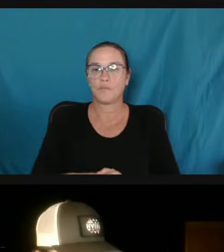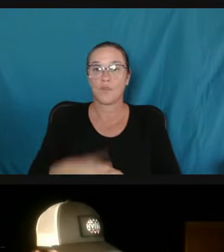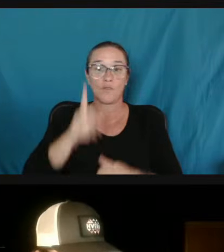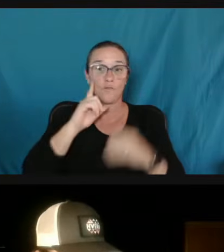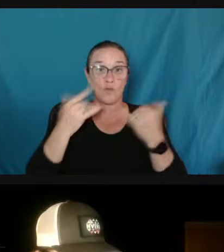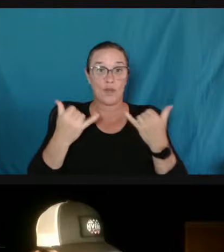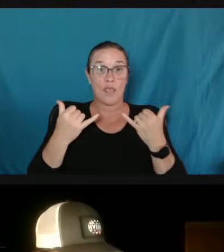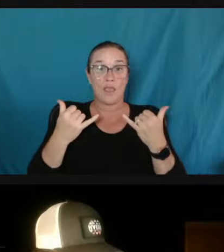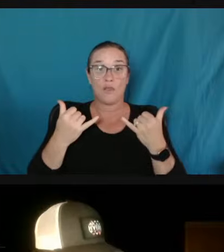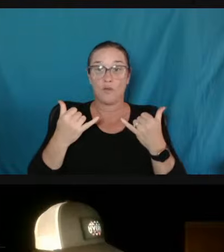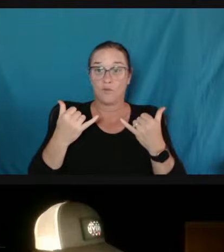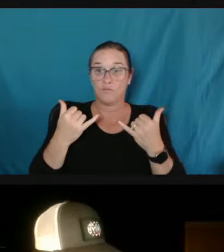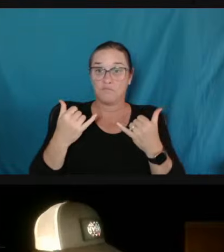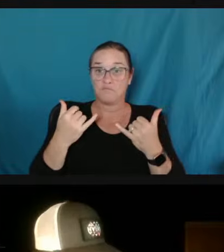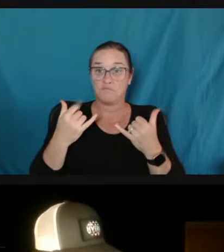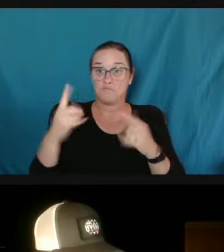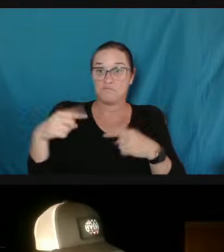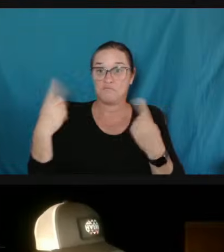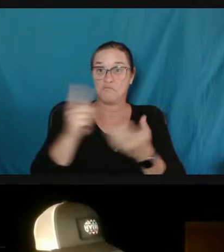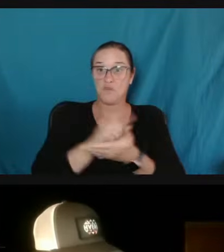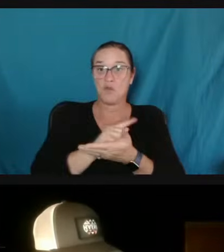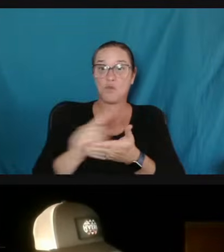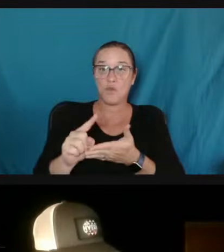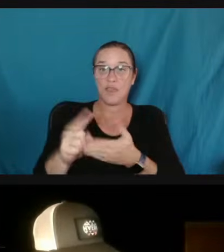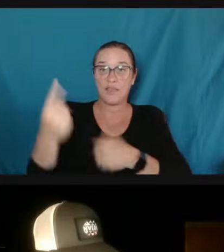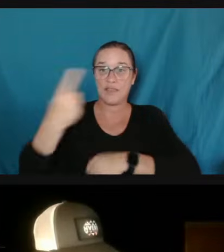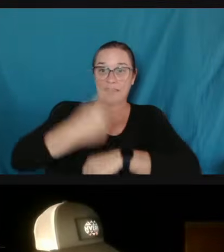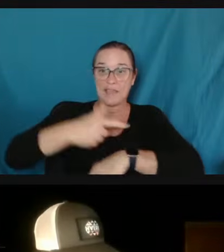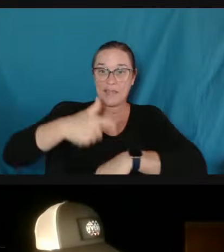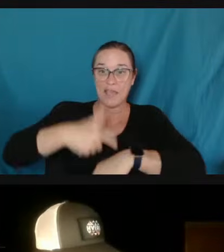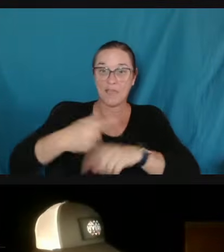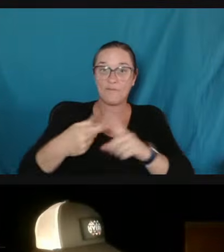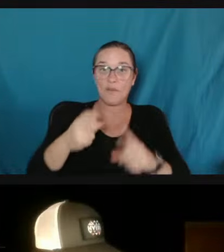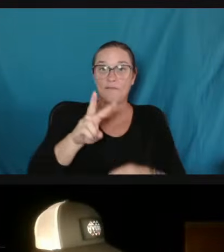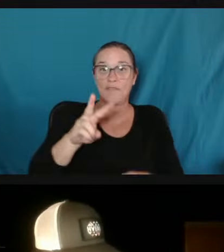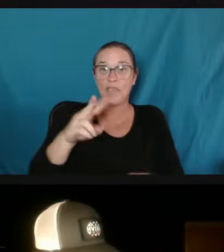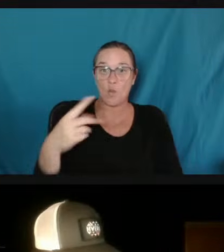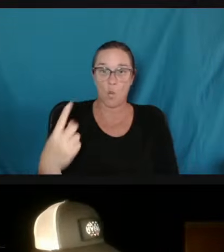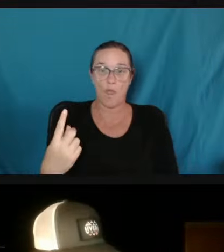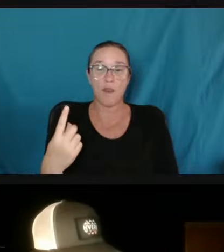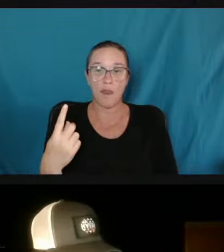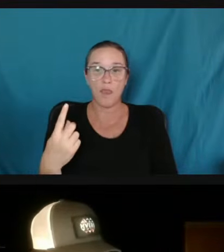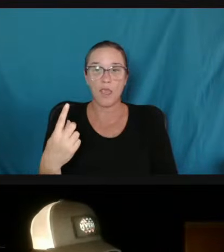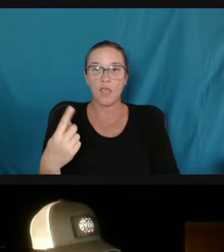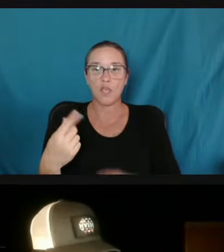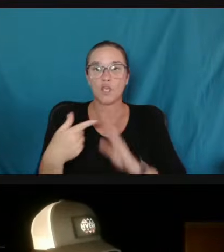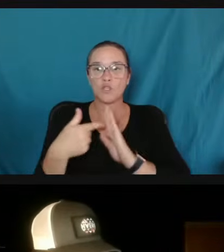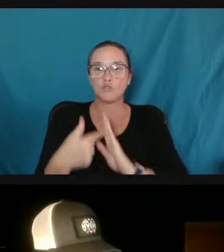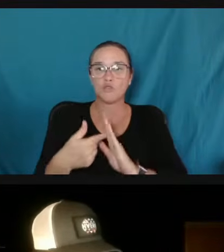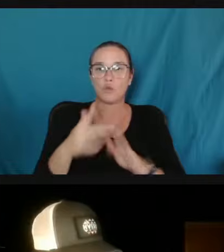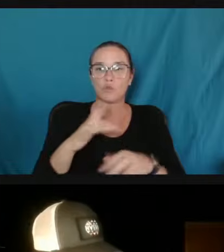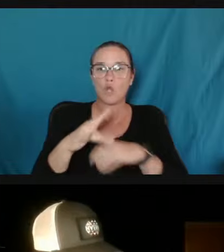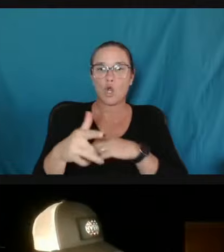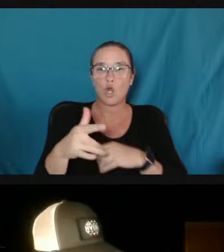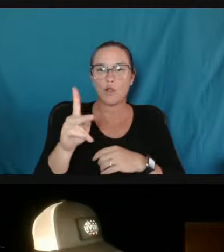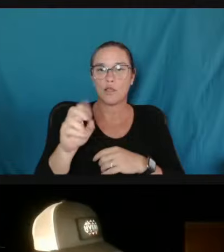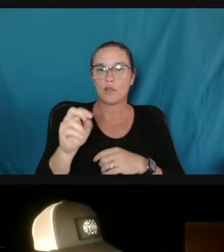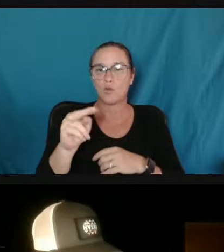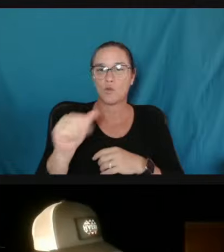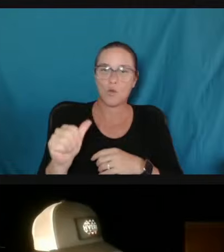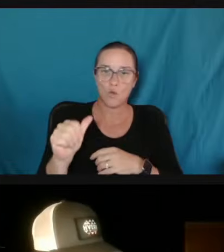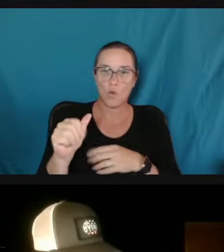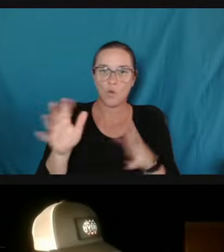past week, this view of the daytime captures from the B1 camera show early Kona winds switching to trade